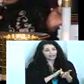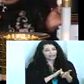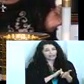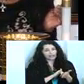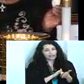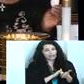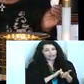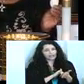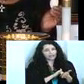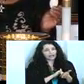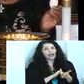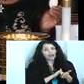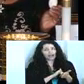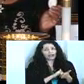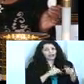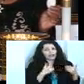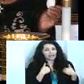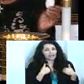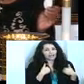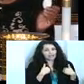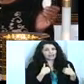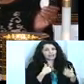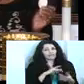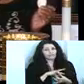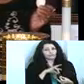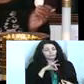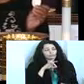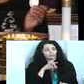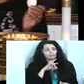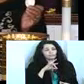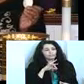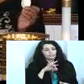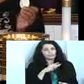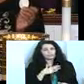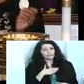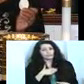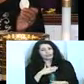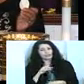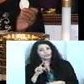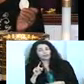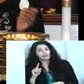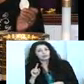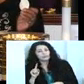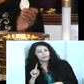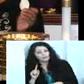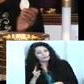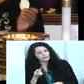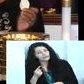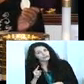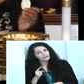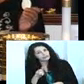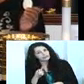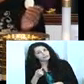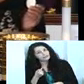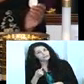I have a soul, that my thirst can be quenched.